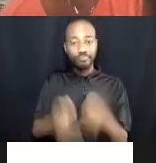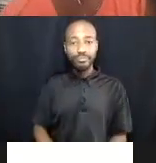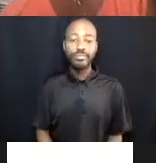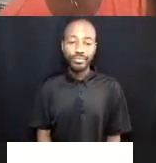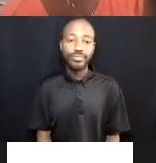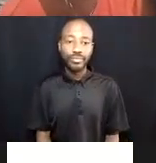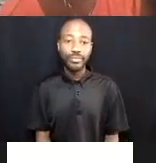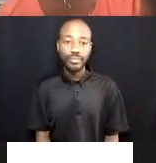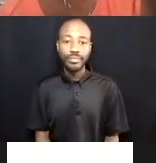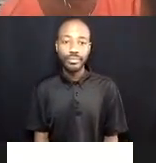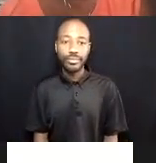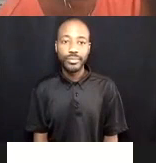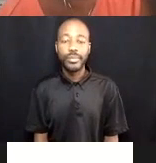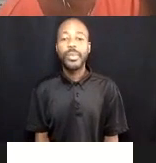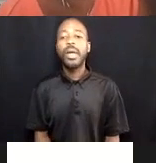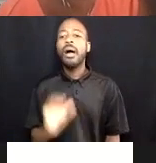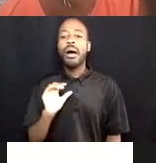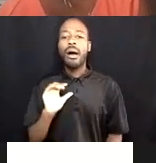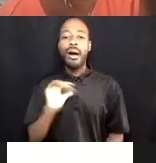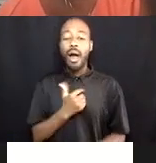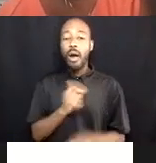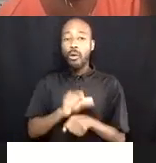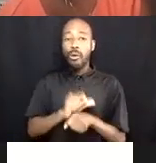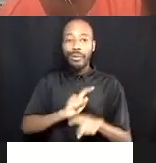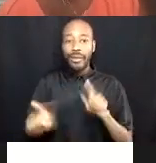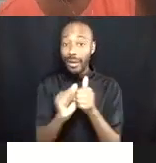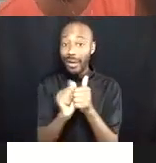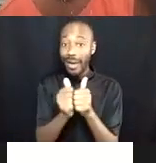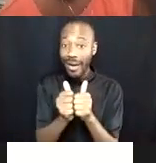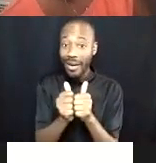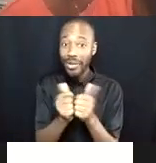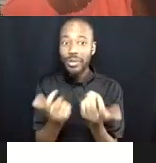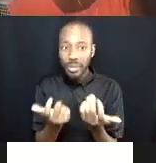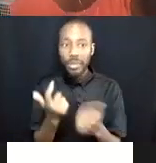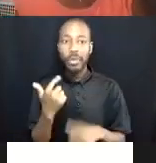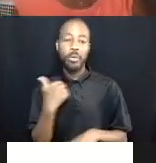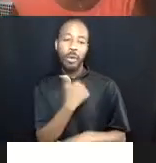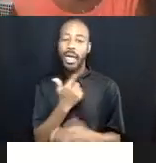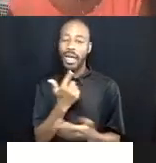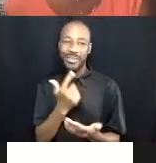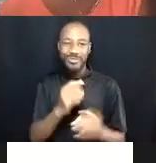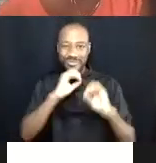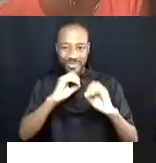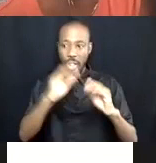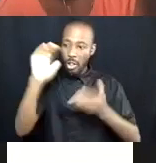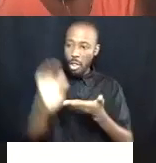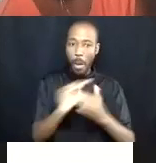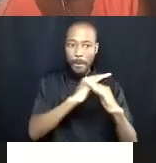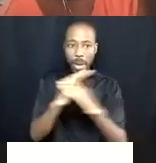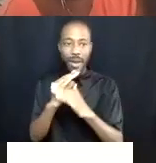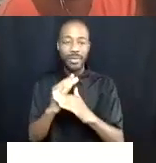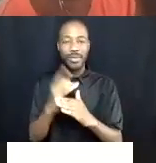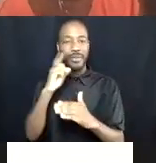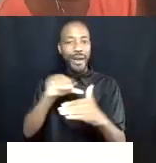We believe that what sets our work apart is that we have low barriers to accessing funds and to building community. During the